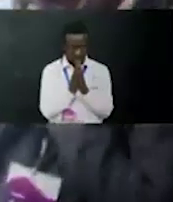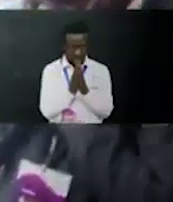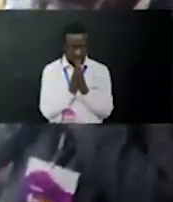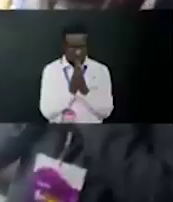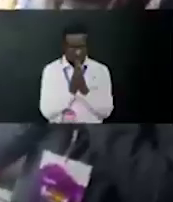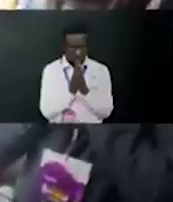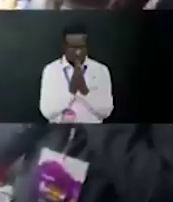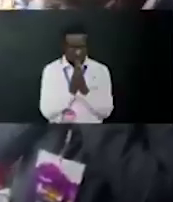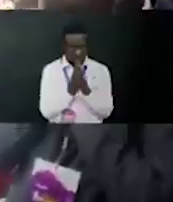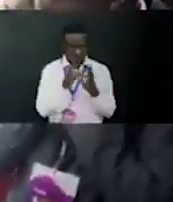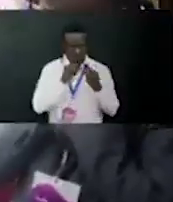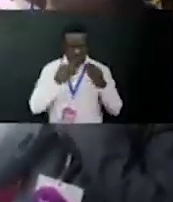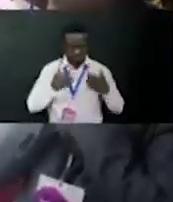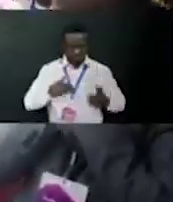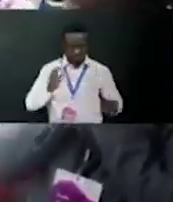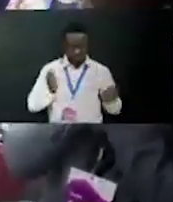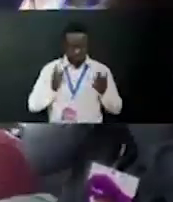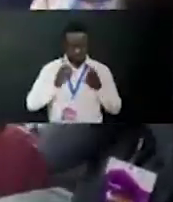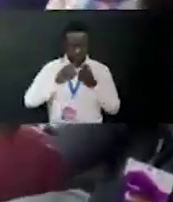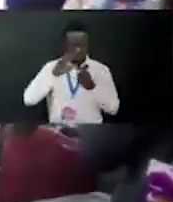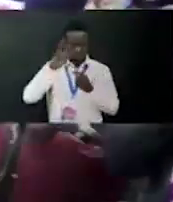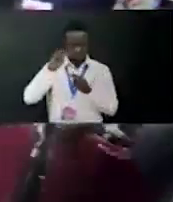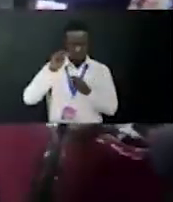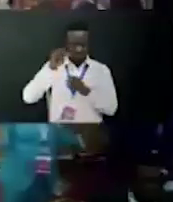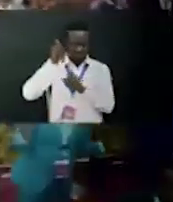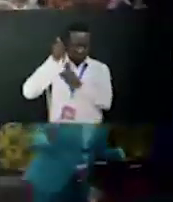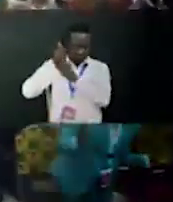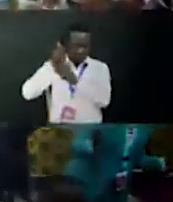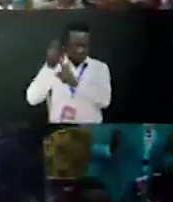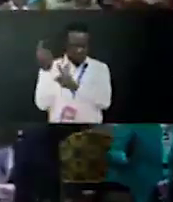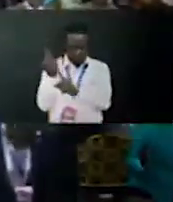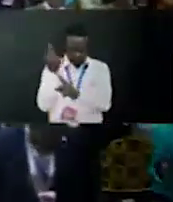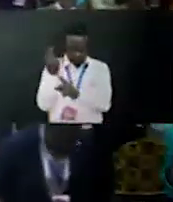No one can be compared unto him. He alone deserves our